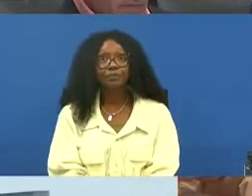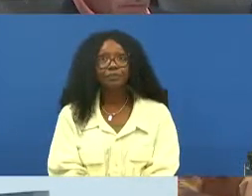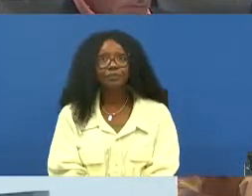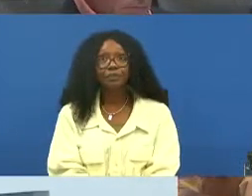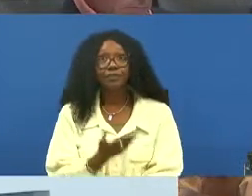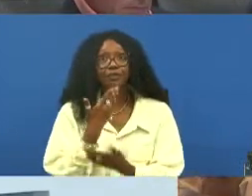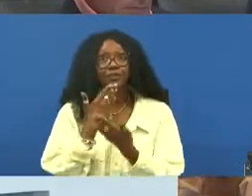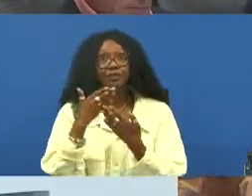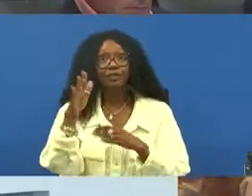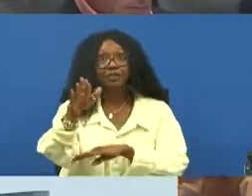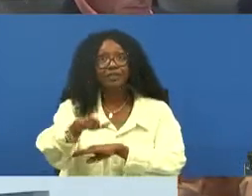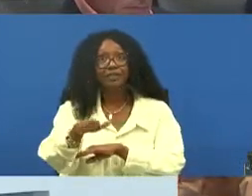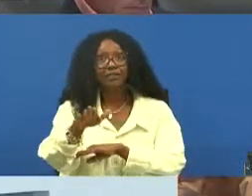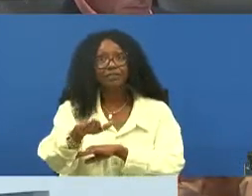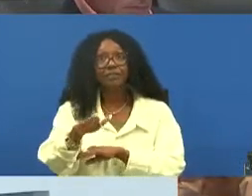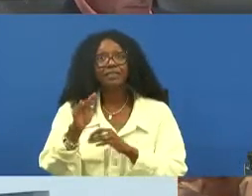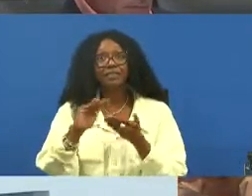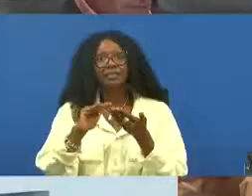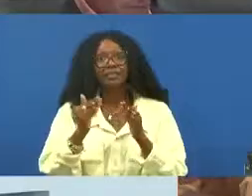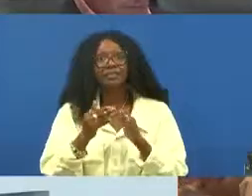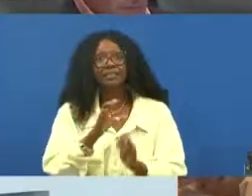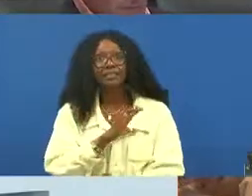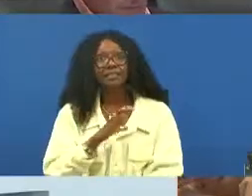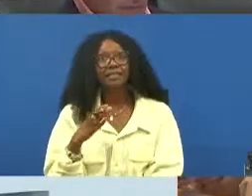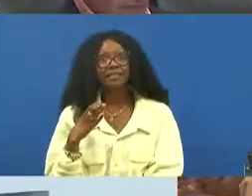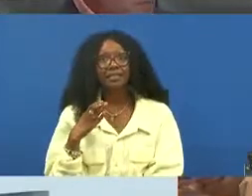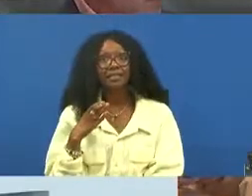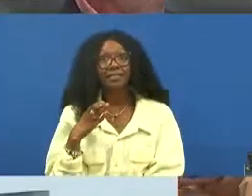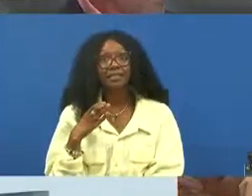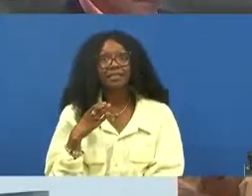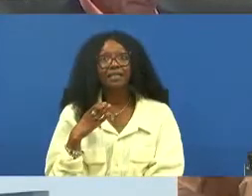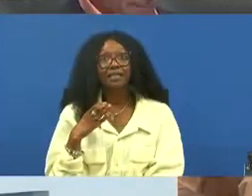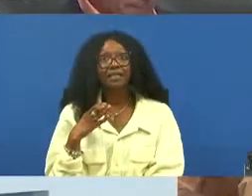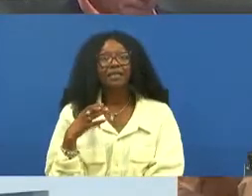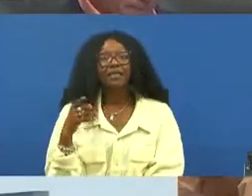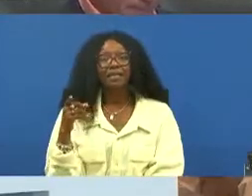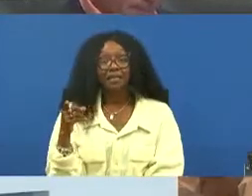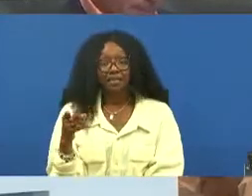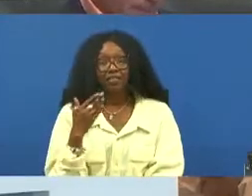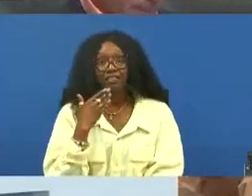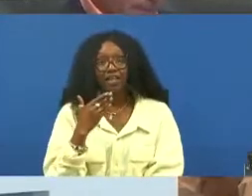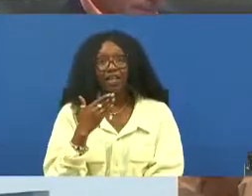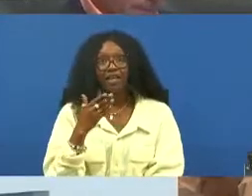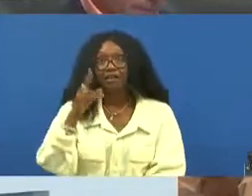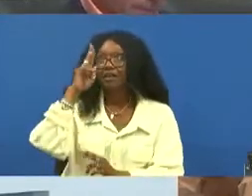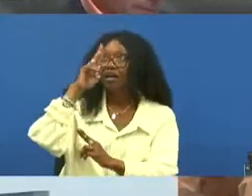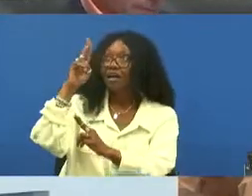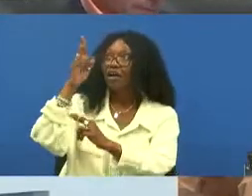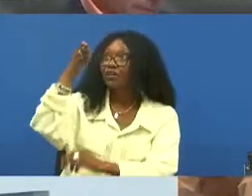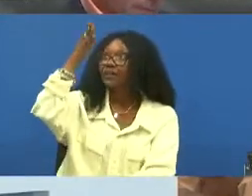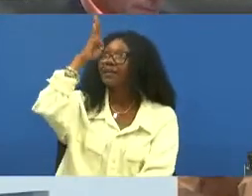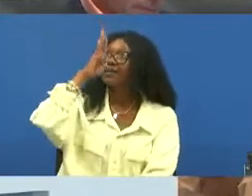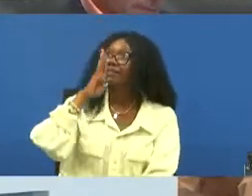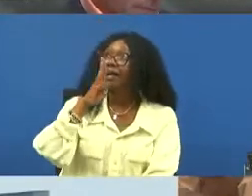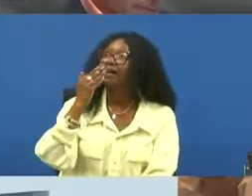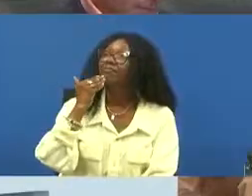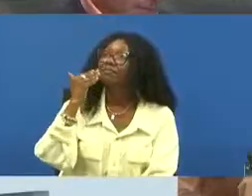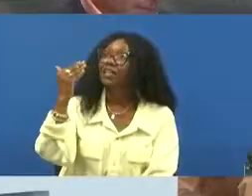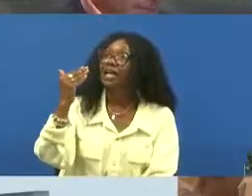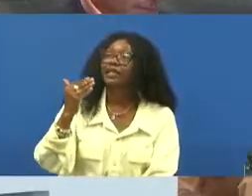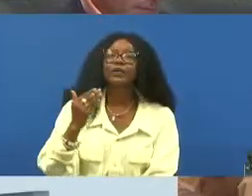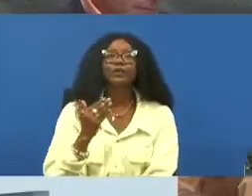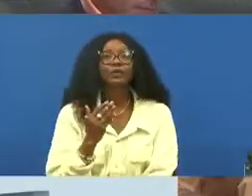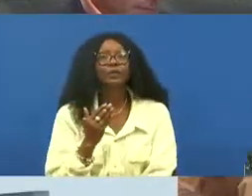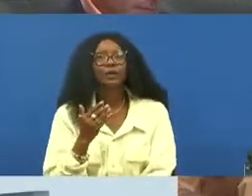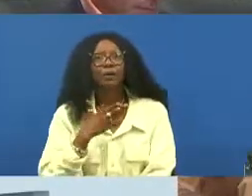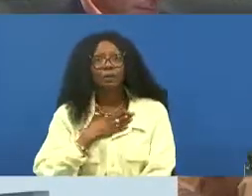Good afternoon, City Councilman and Mayor Pro Tem. First, giving honor to God, who's the head of my life. My name